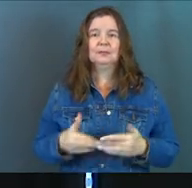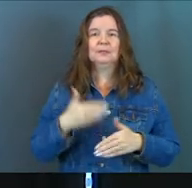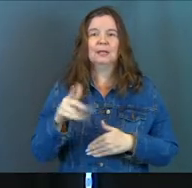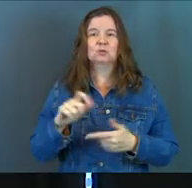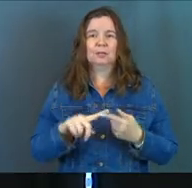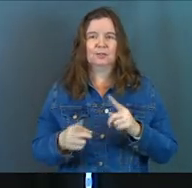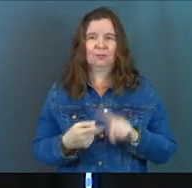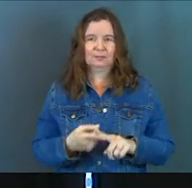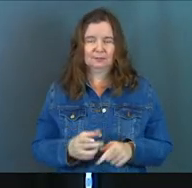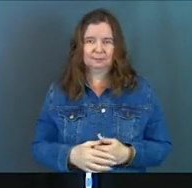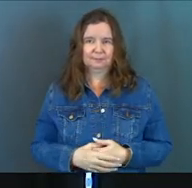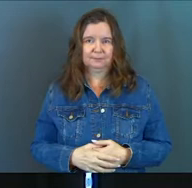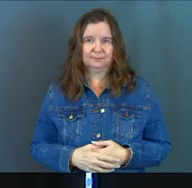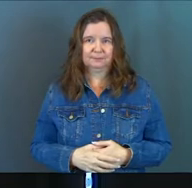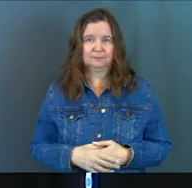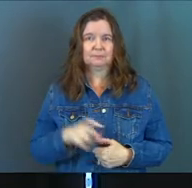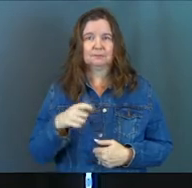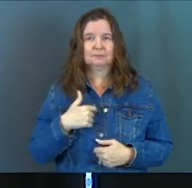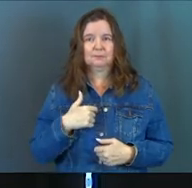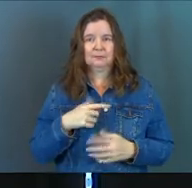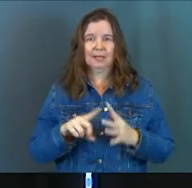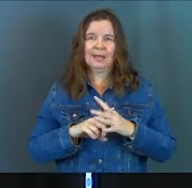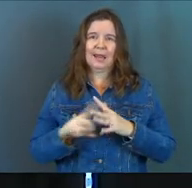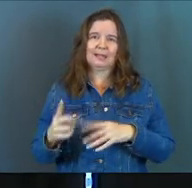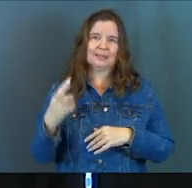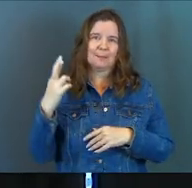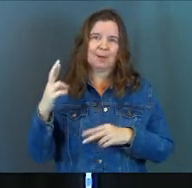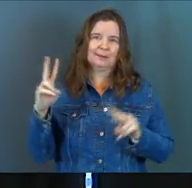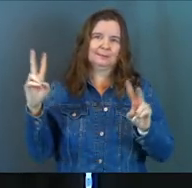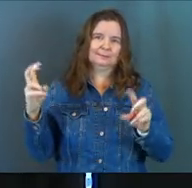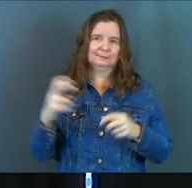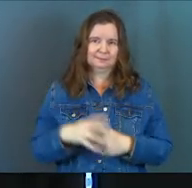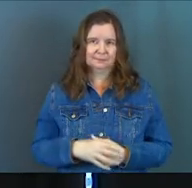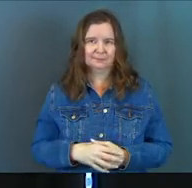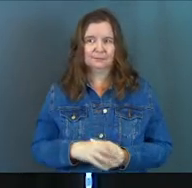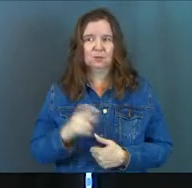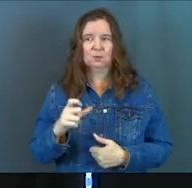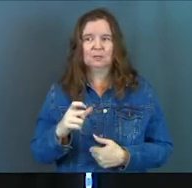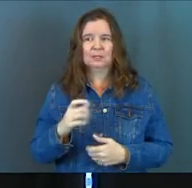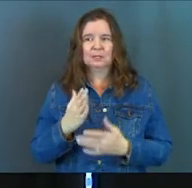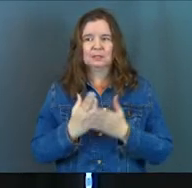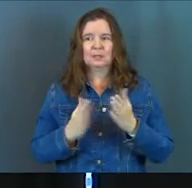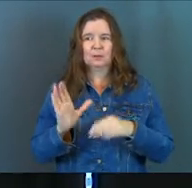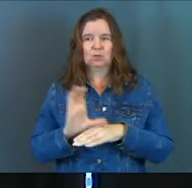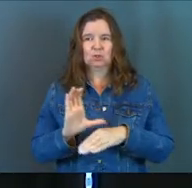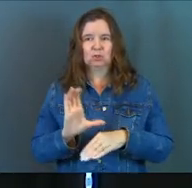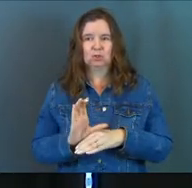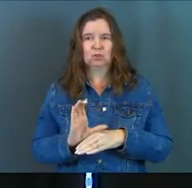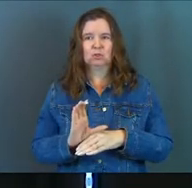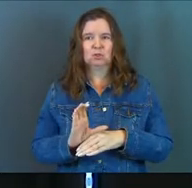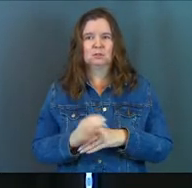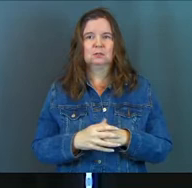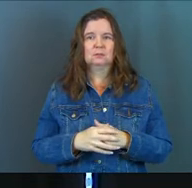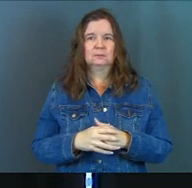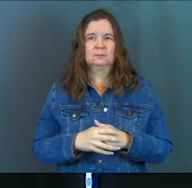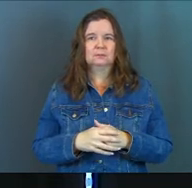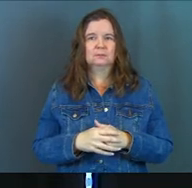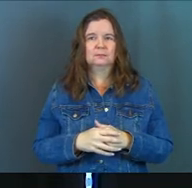need friends. You need an exit buddy. You need somebody at church who misses you.